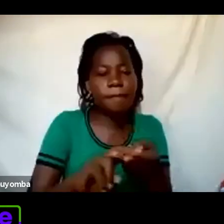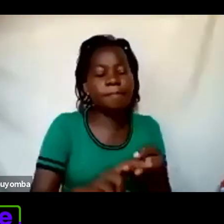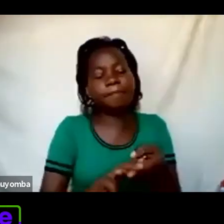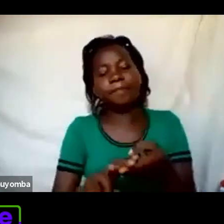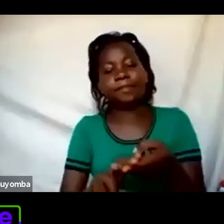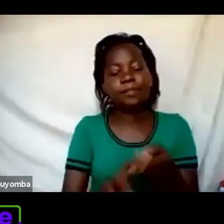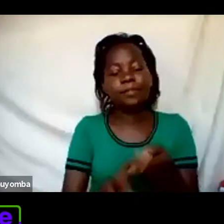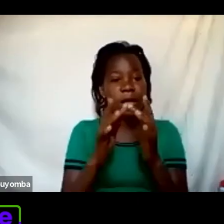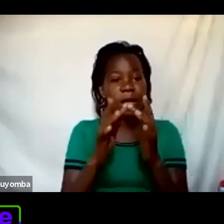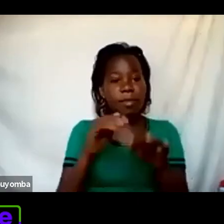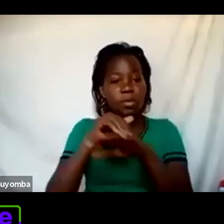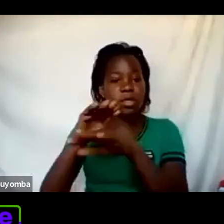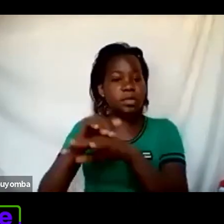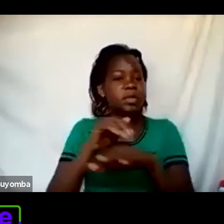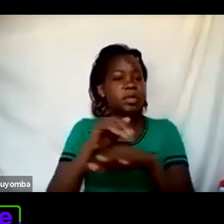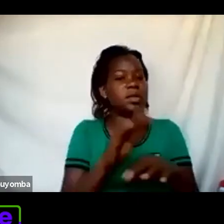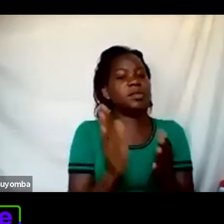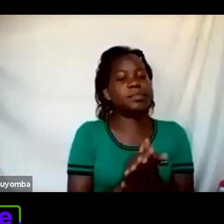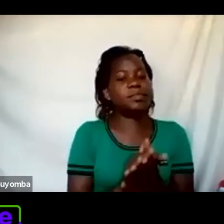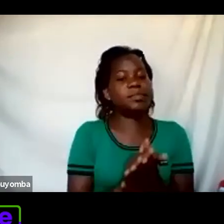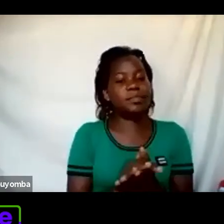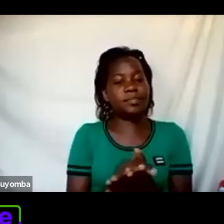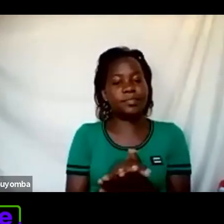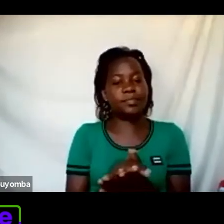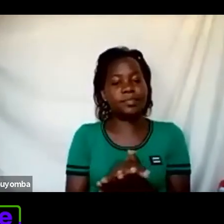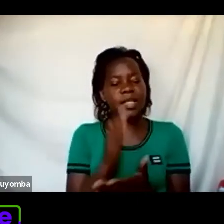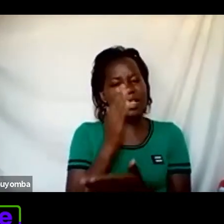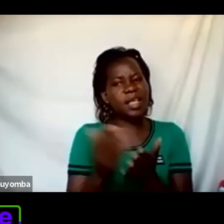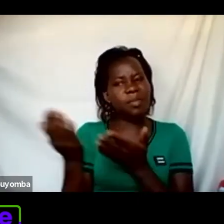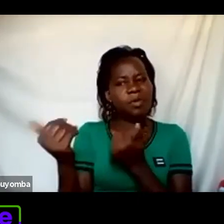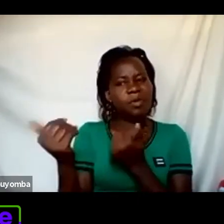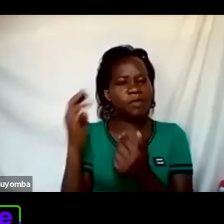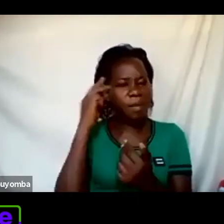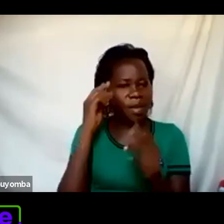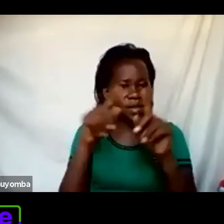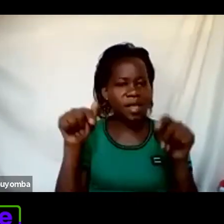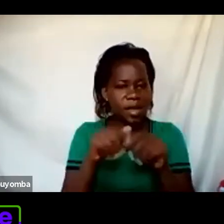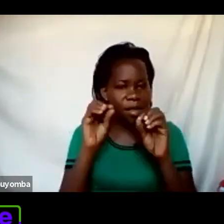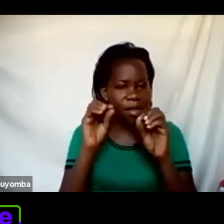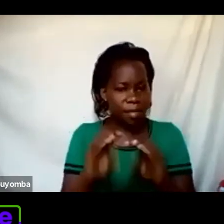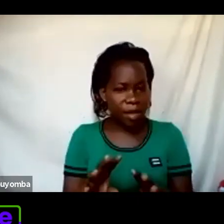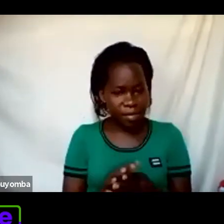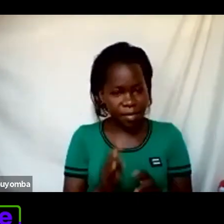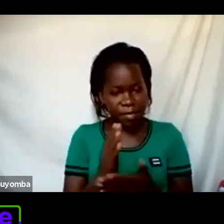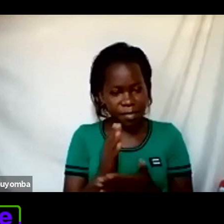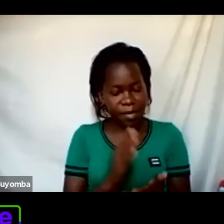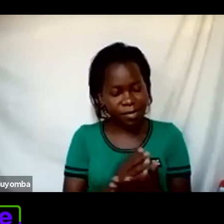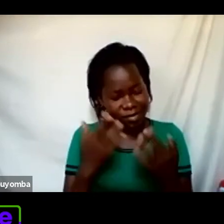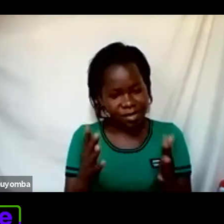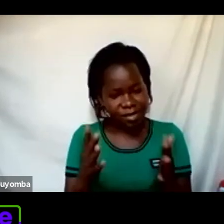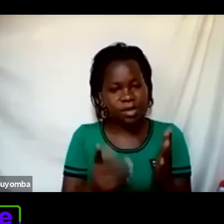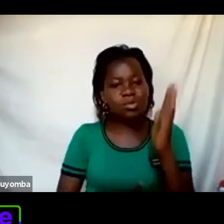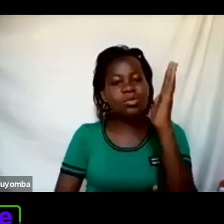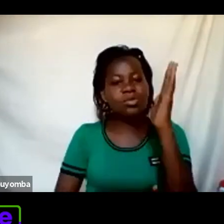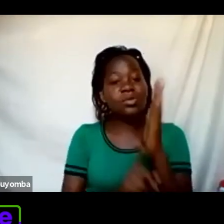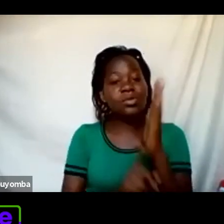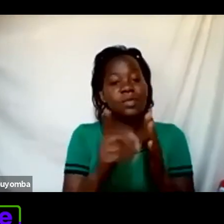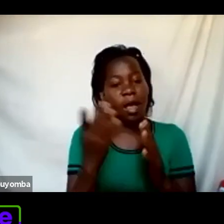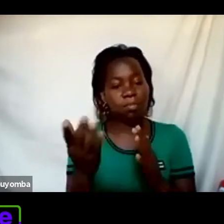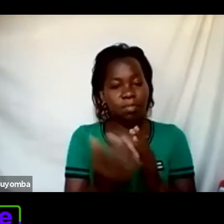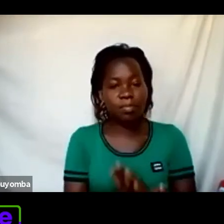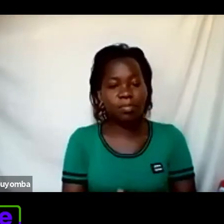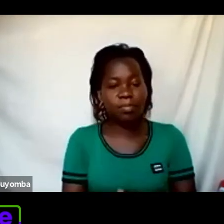actually don't even need to wait for the master classes. Some of the ideas are already so developed, in fact, that we are considering with our partners